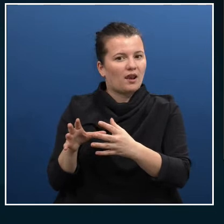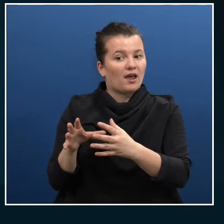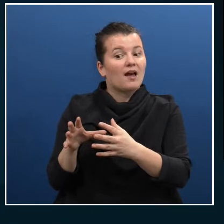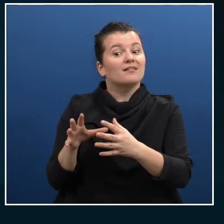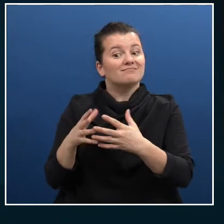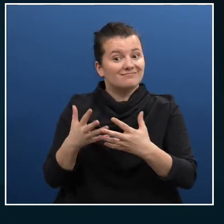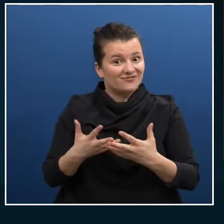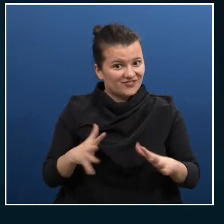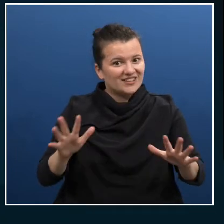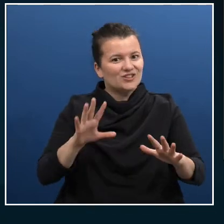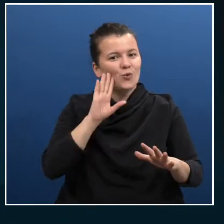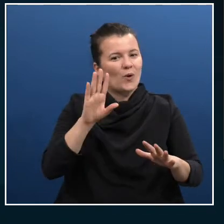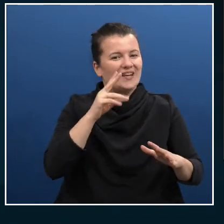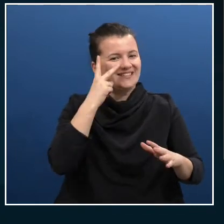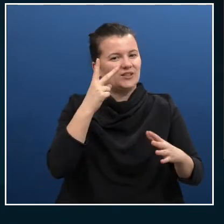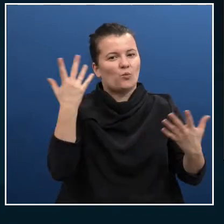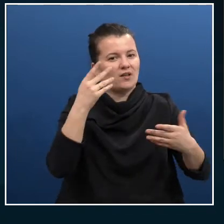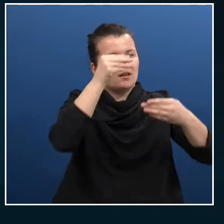let's wait for that to happen.